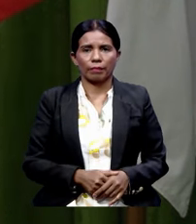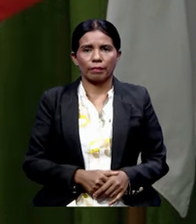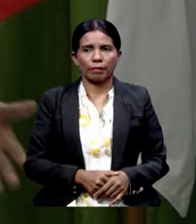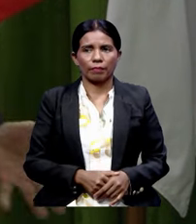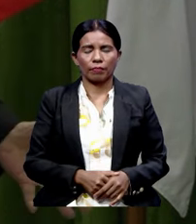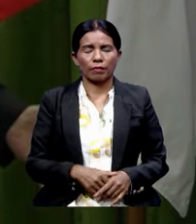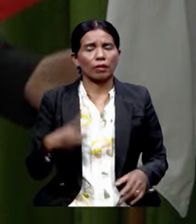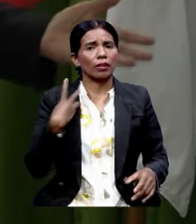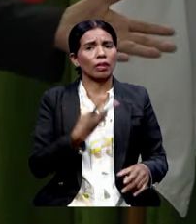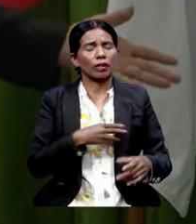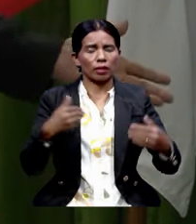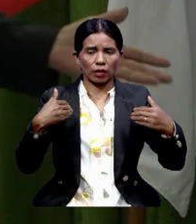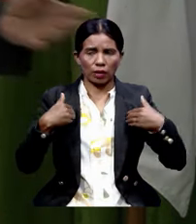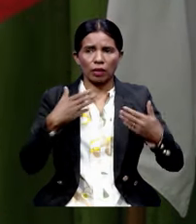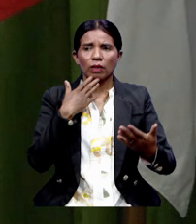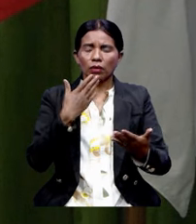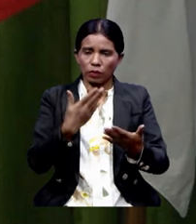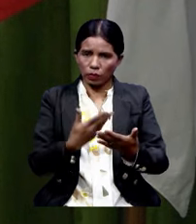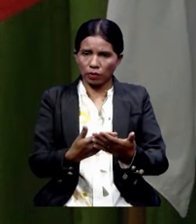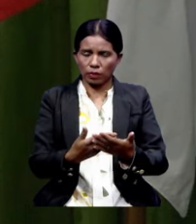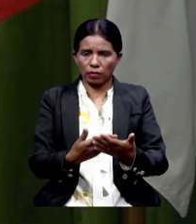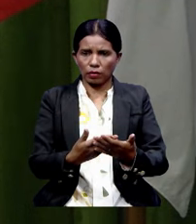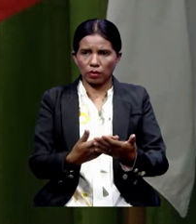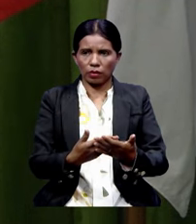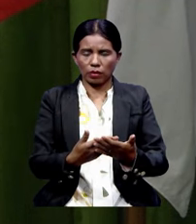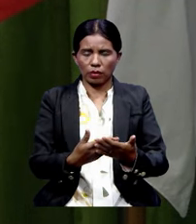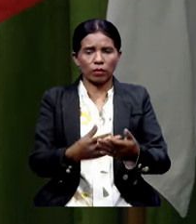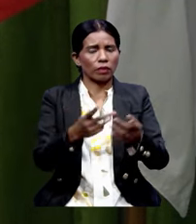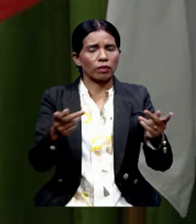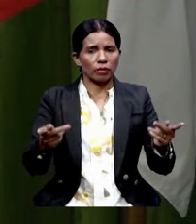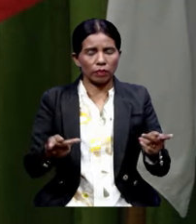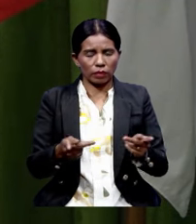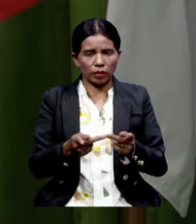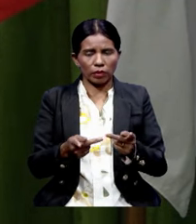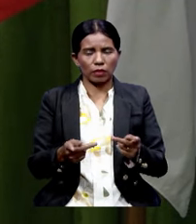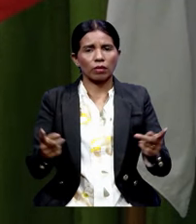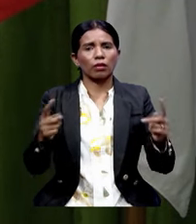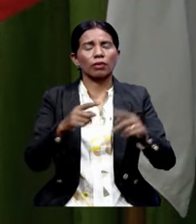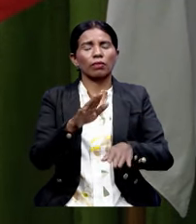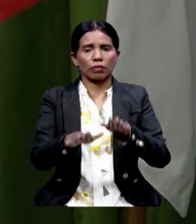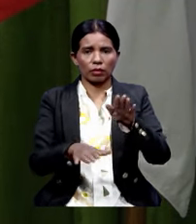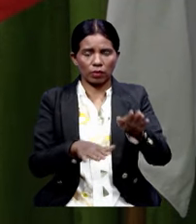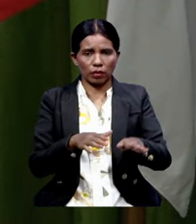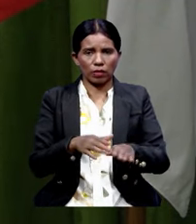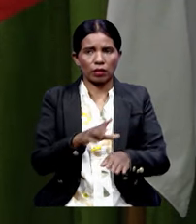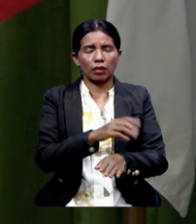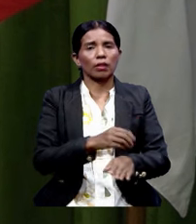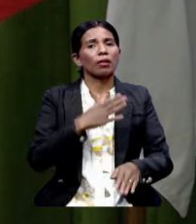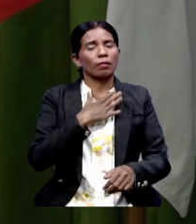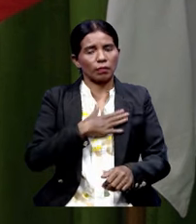We have a good, very good conditions to work, but